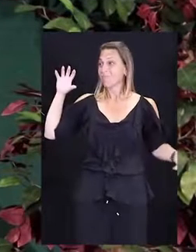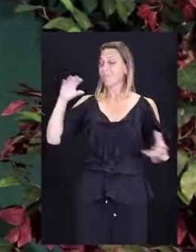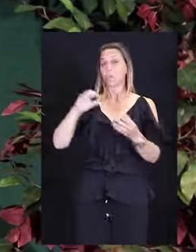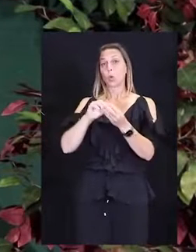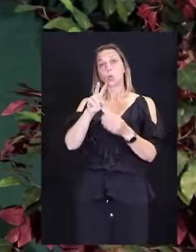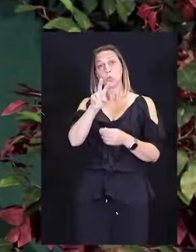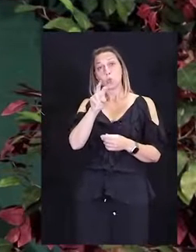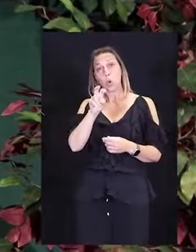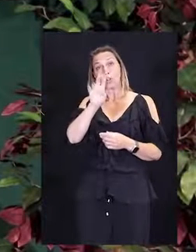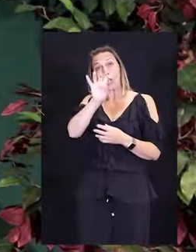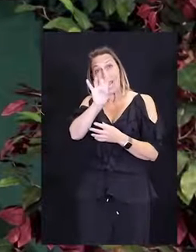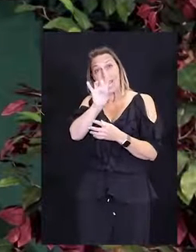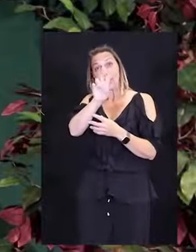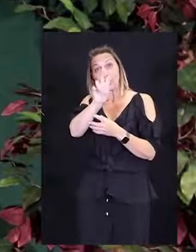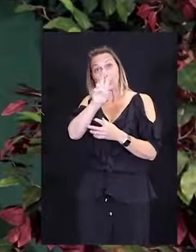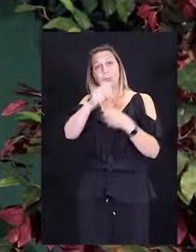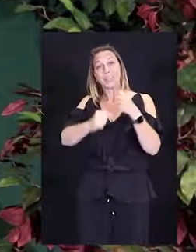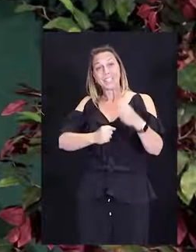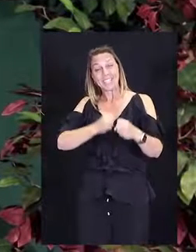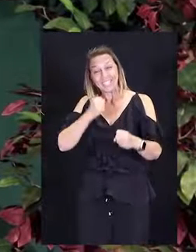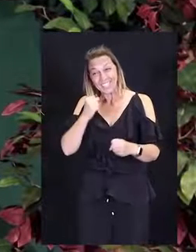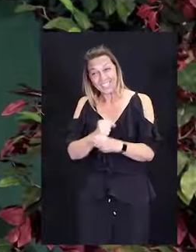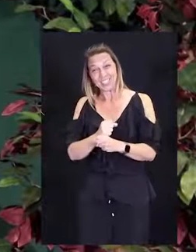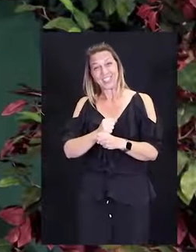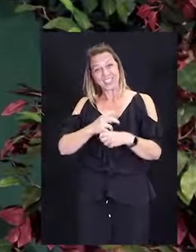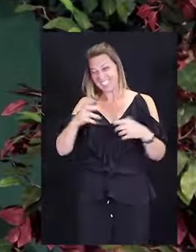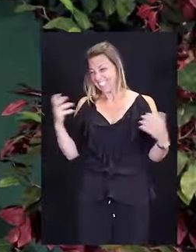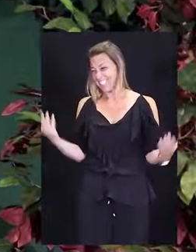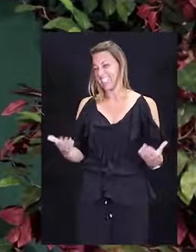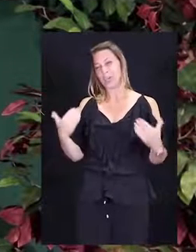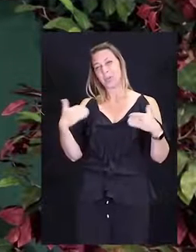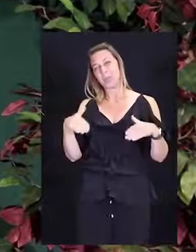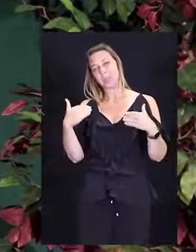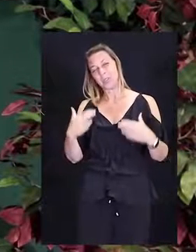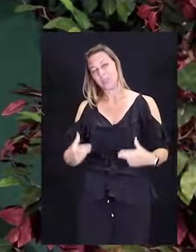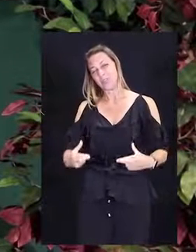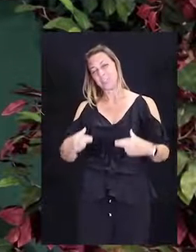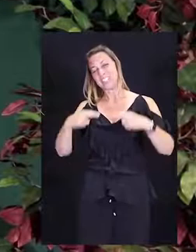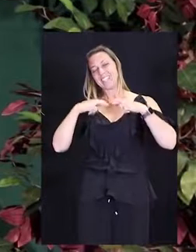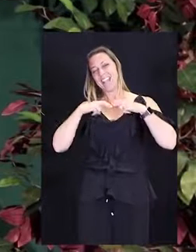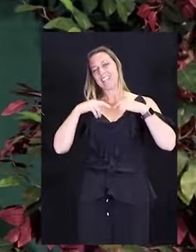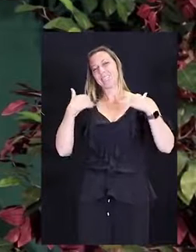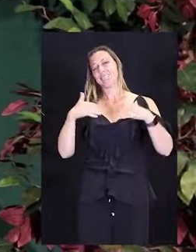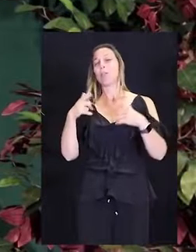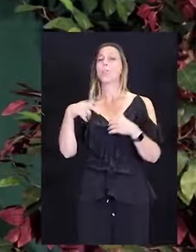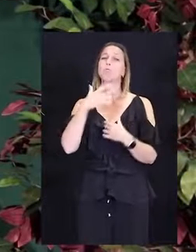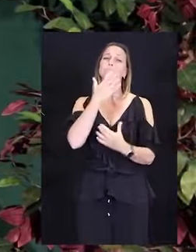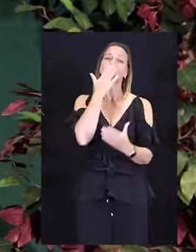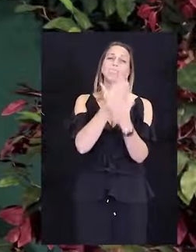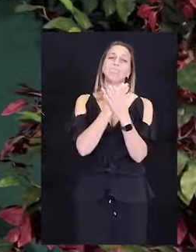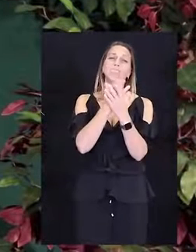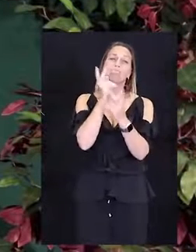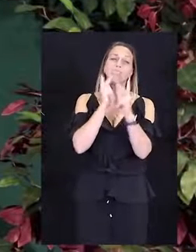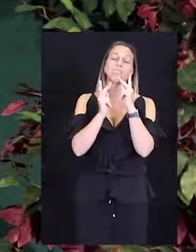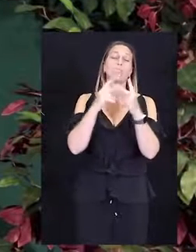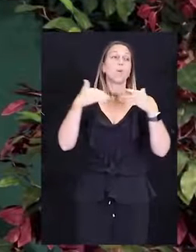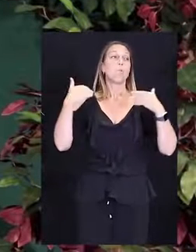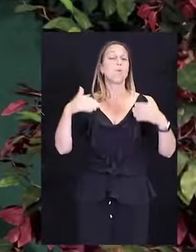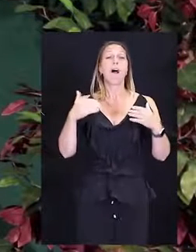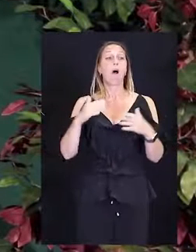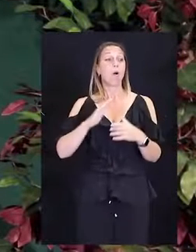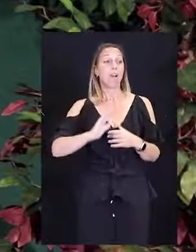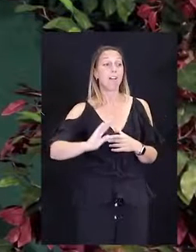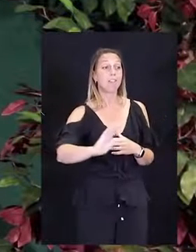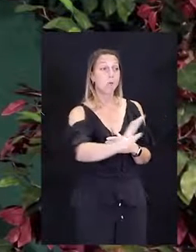is 282 years of irreplaceable experience leaving CD. Beyond the experience, these good people put